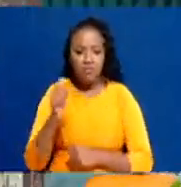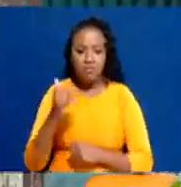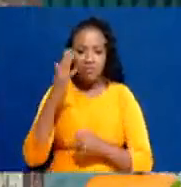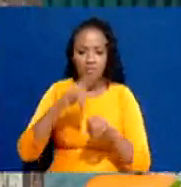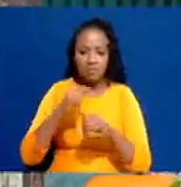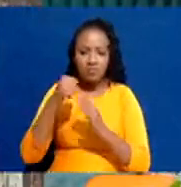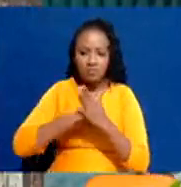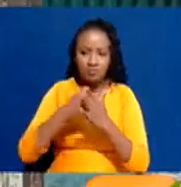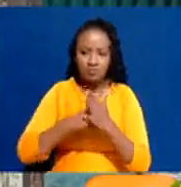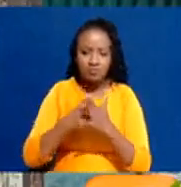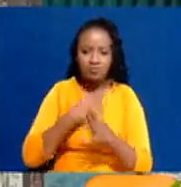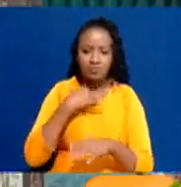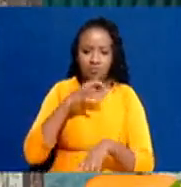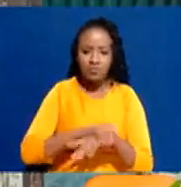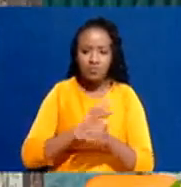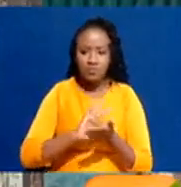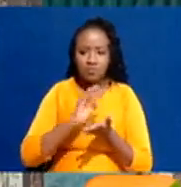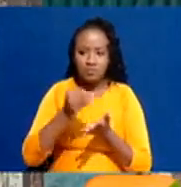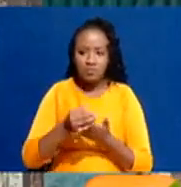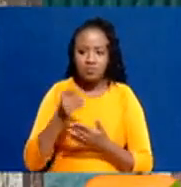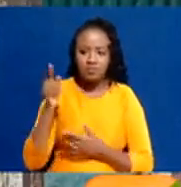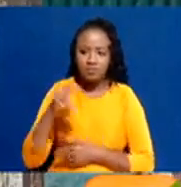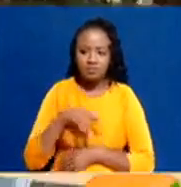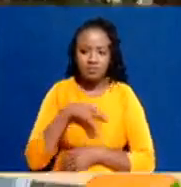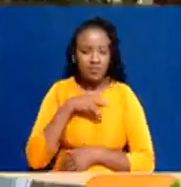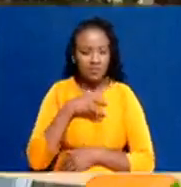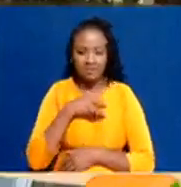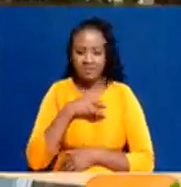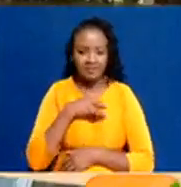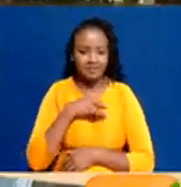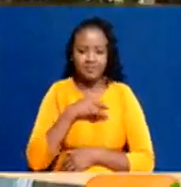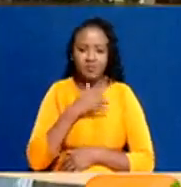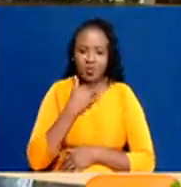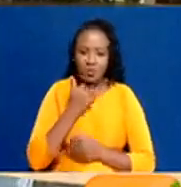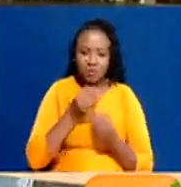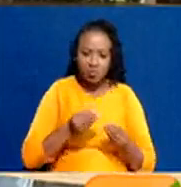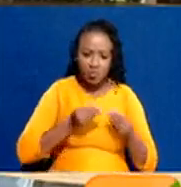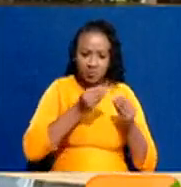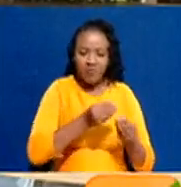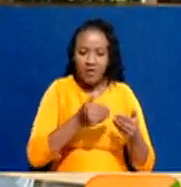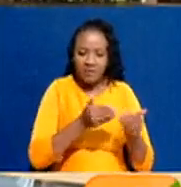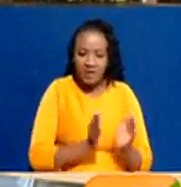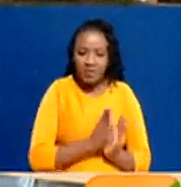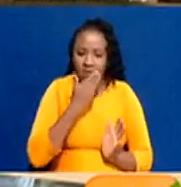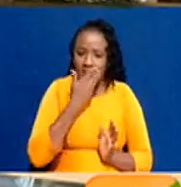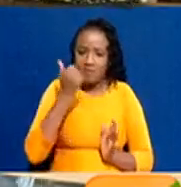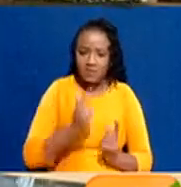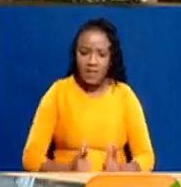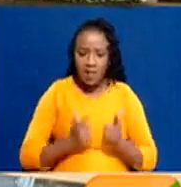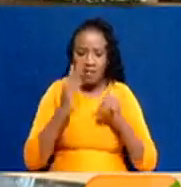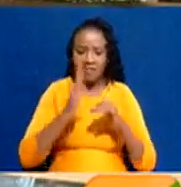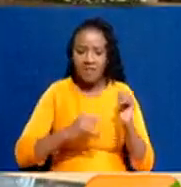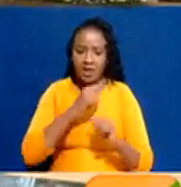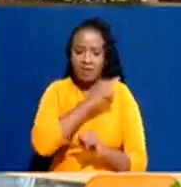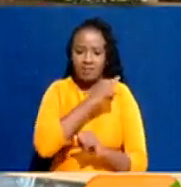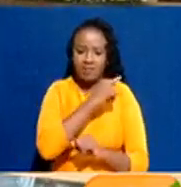for the limited resources. Driven by a desire to provide his then young family with a better life than the one they had left behind in